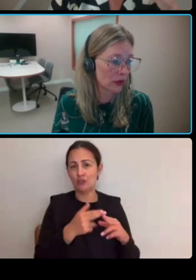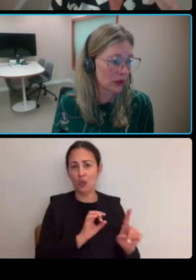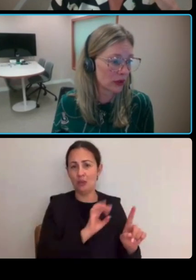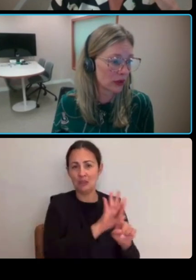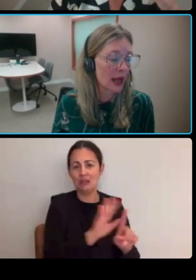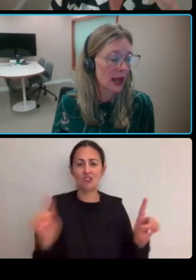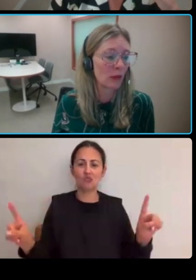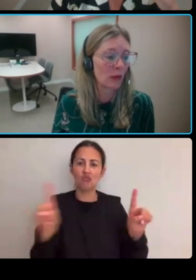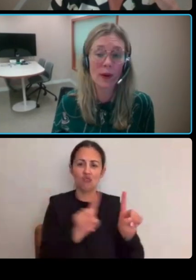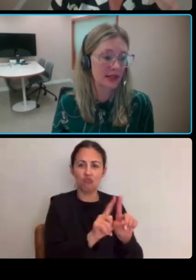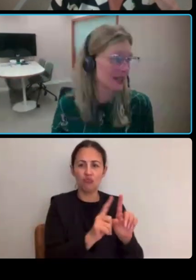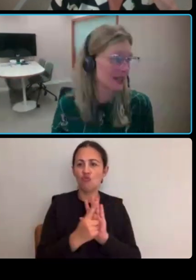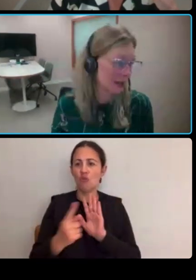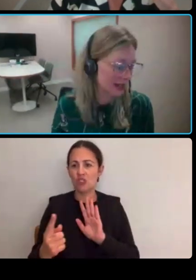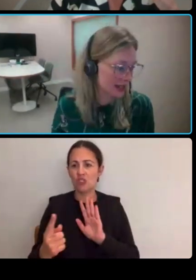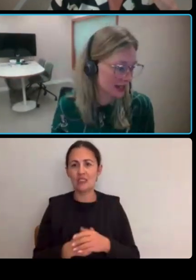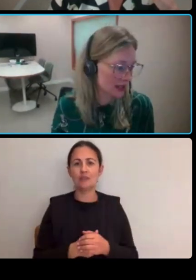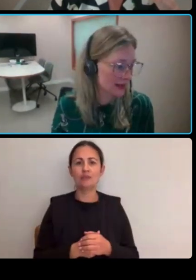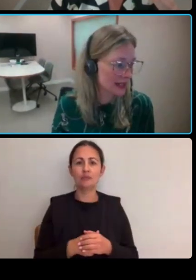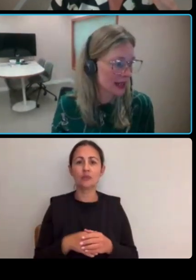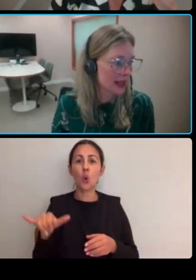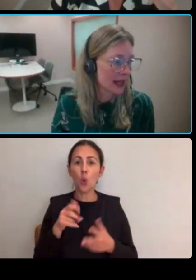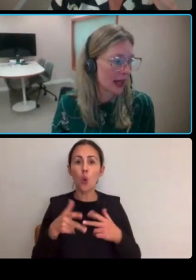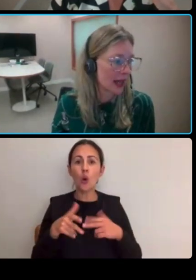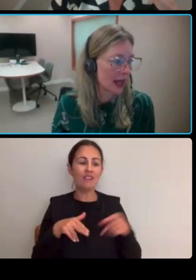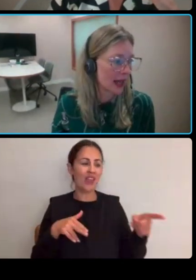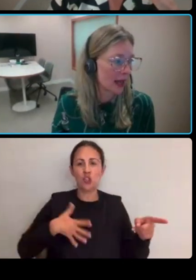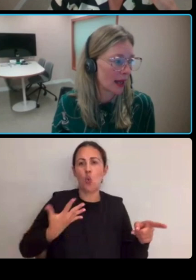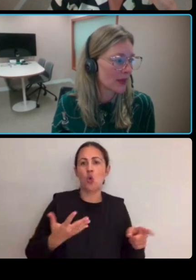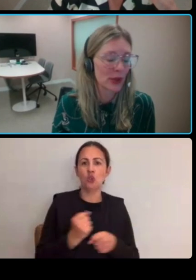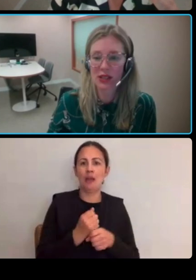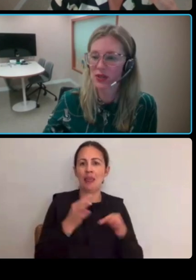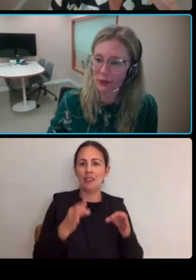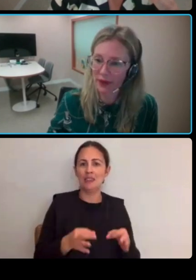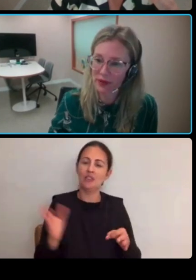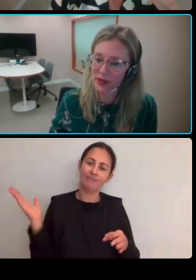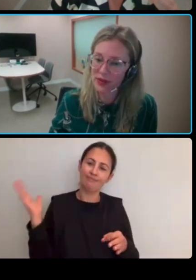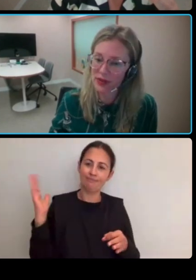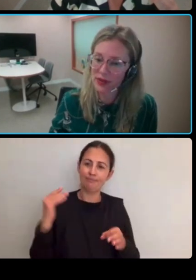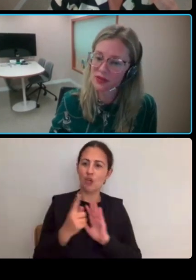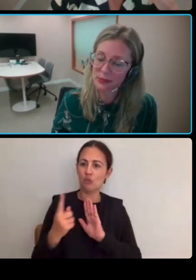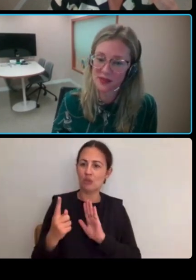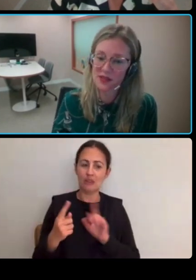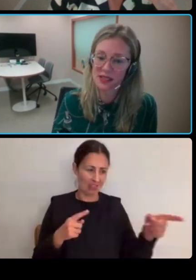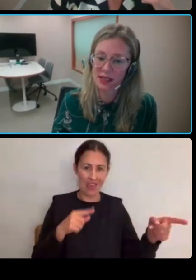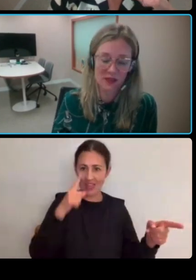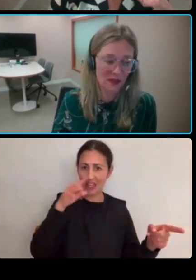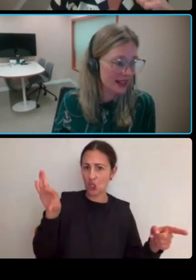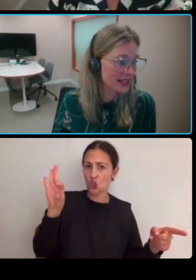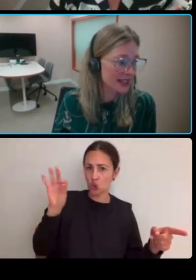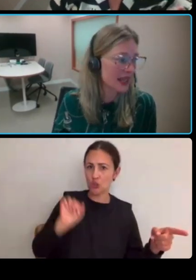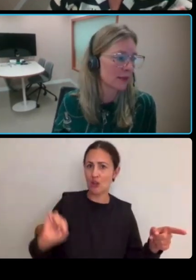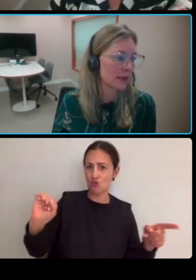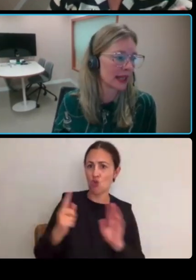own, or where the person doesn't want to make decisions. And a person can also appoint one of those representatives